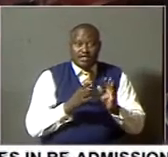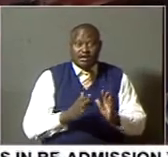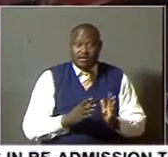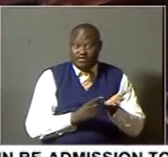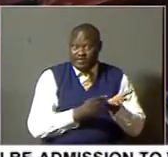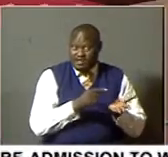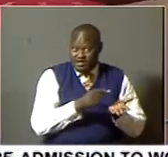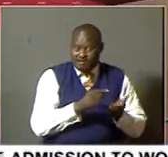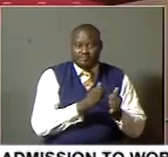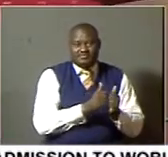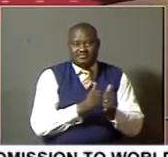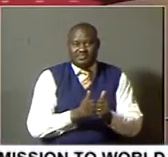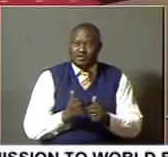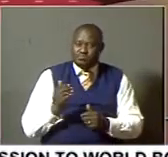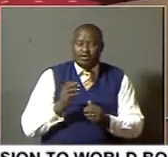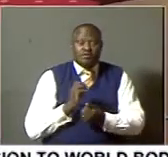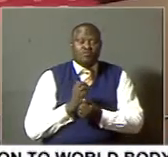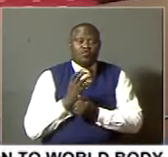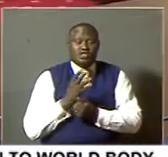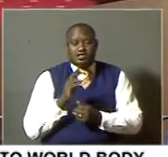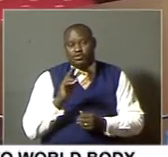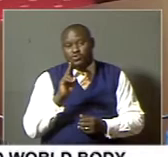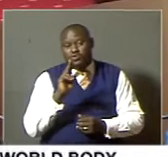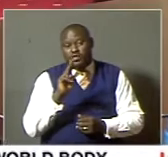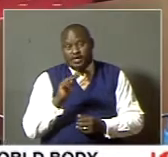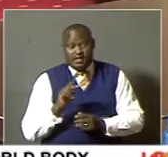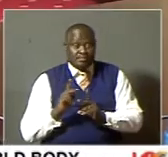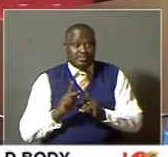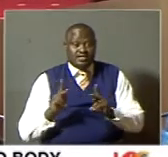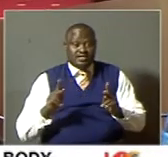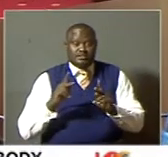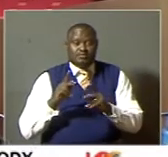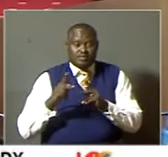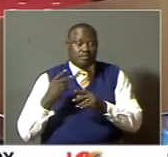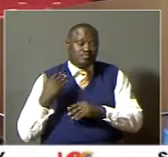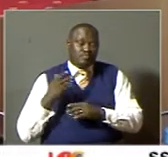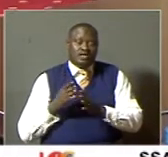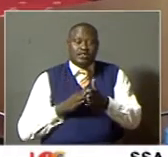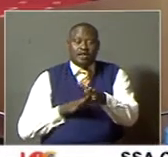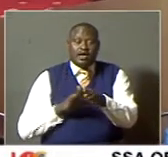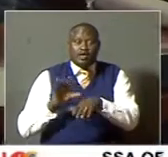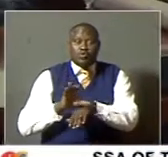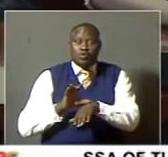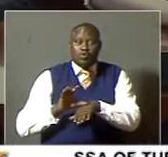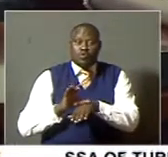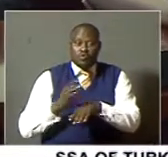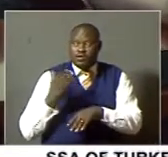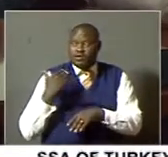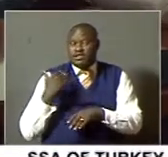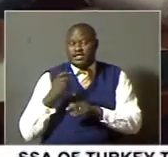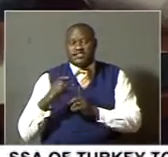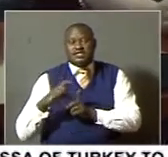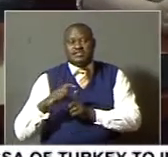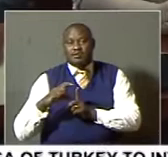Rosa Malango. At least 14 United Nations peacekeepers were killed in the restive Democratic Republic of Congo last